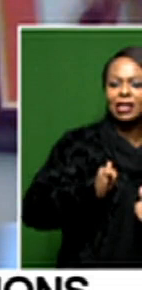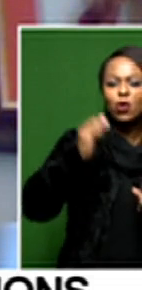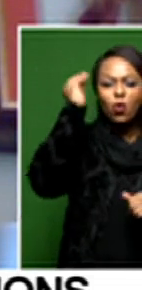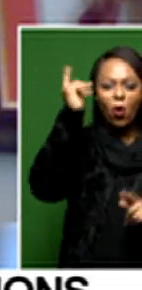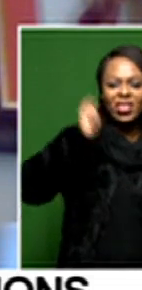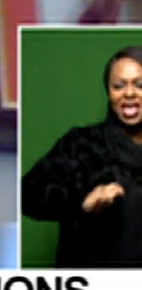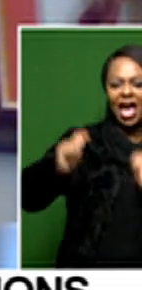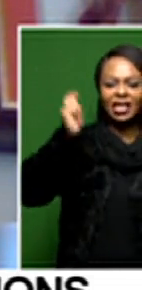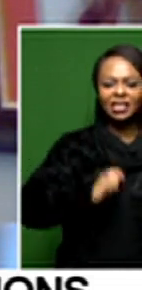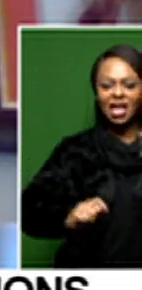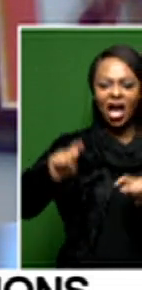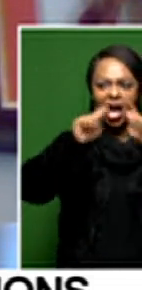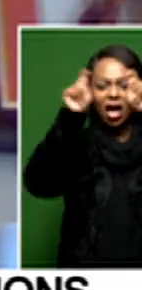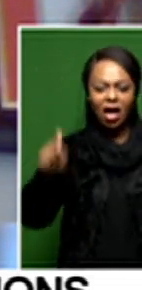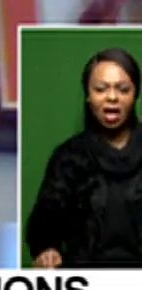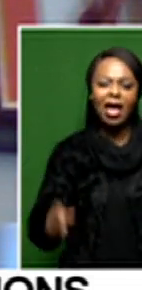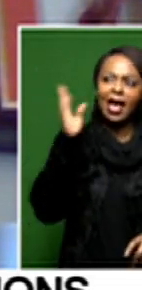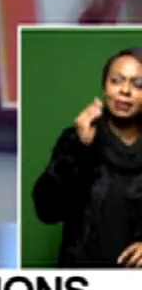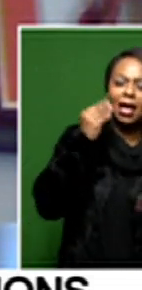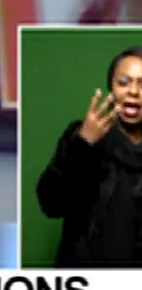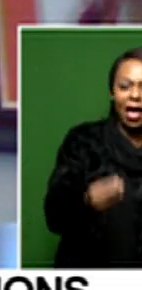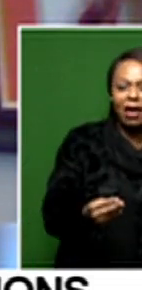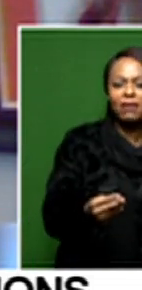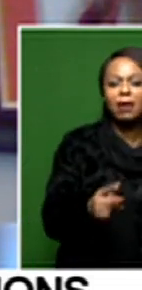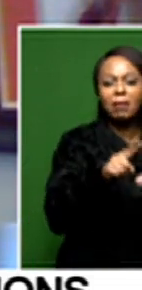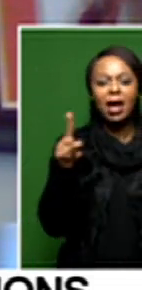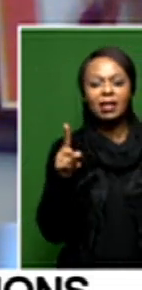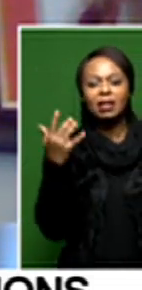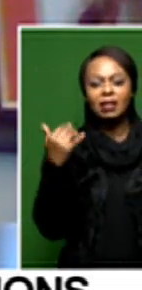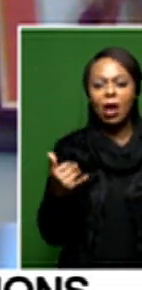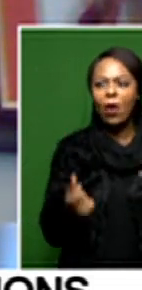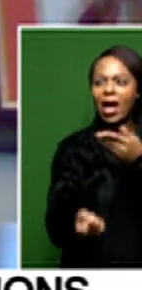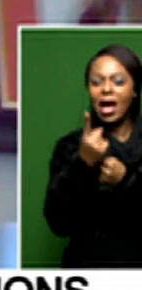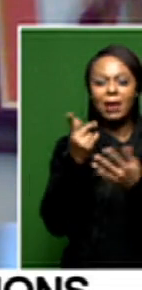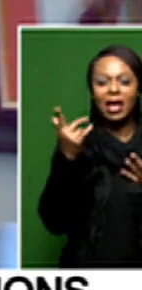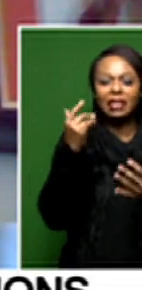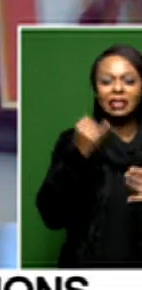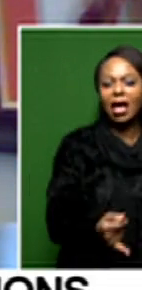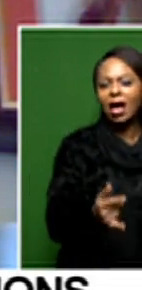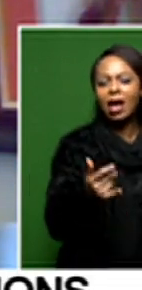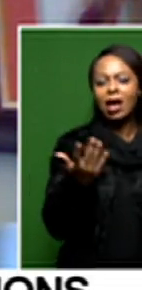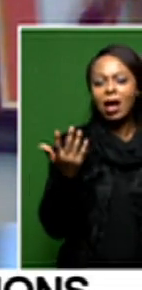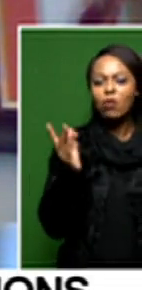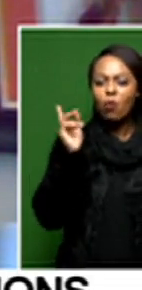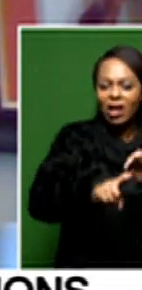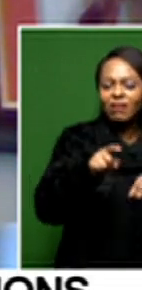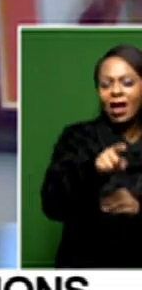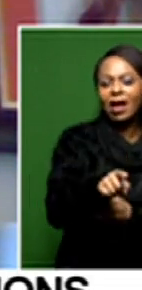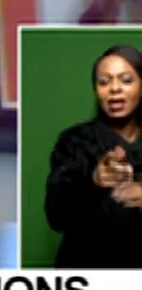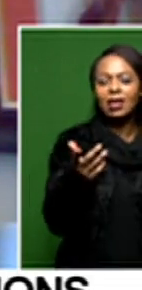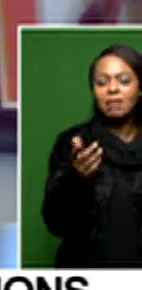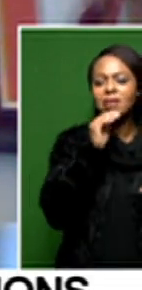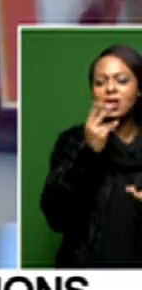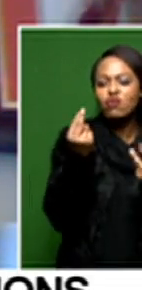have experience, but they're just breaking out in the TV soapie genre, and then they qualify to be in